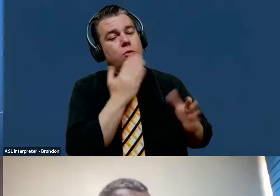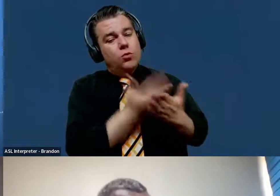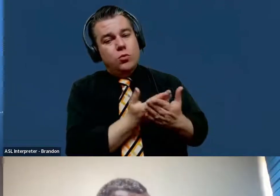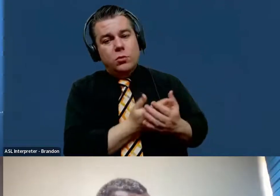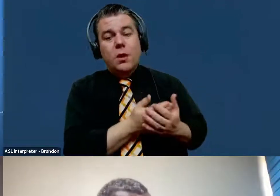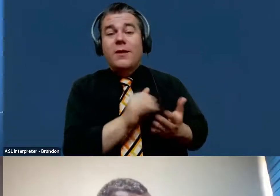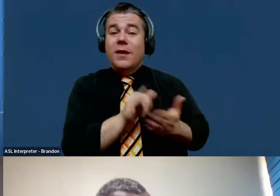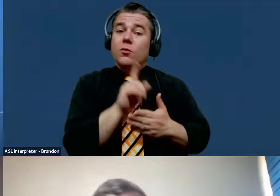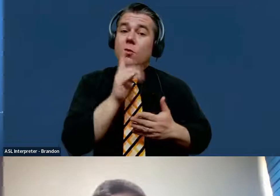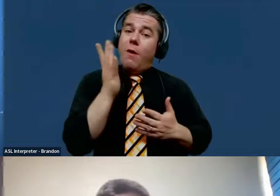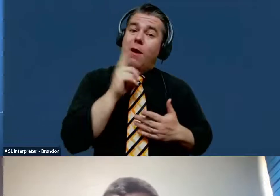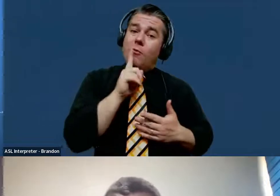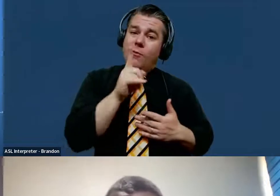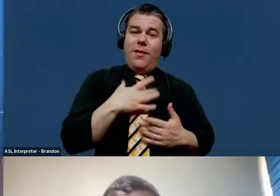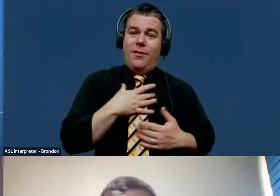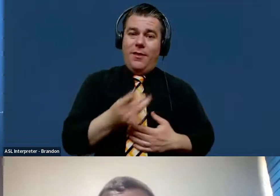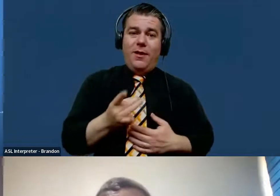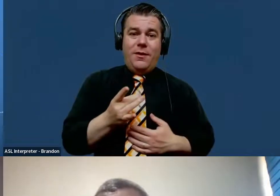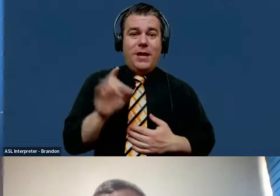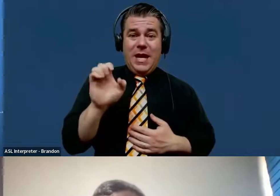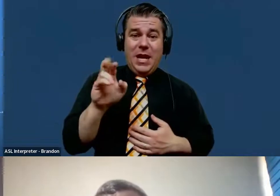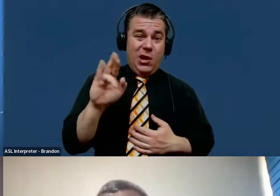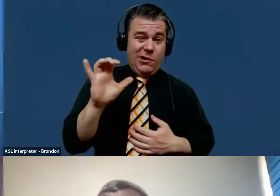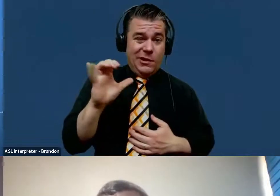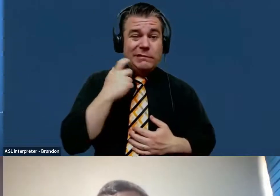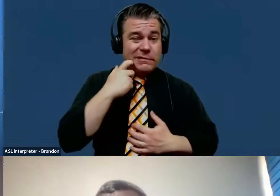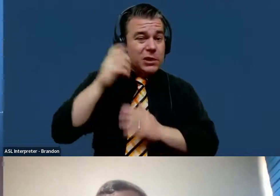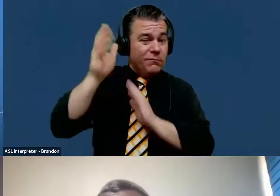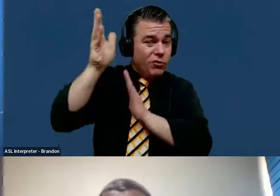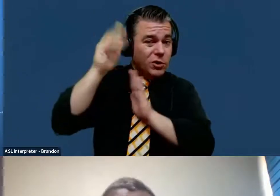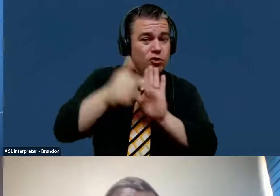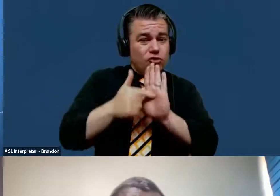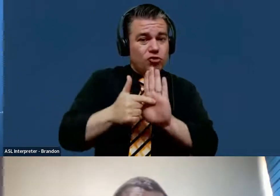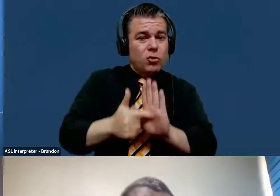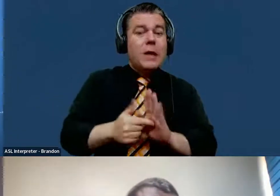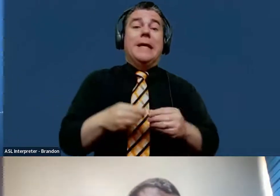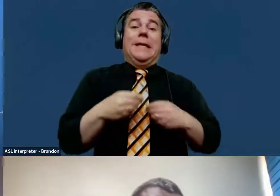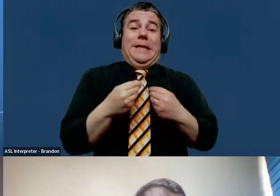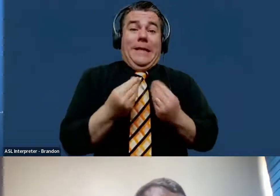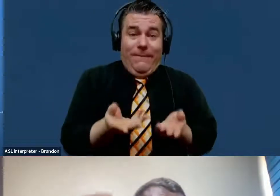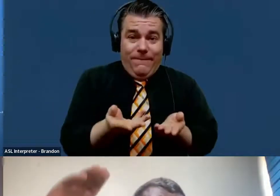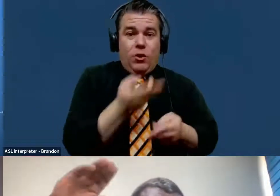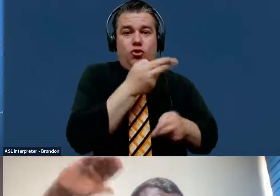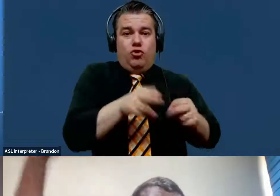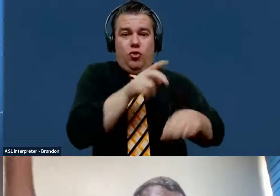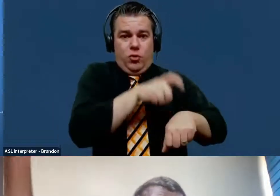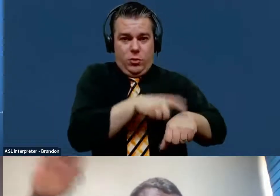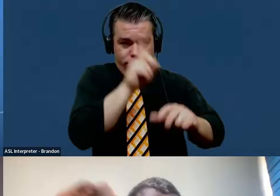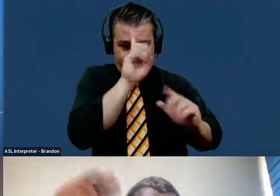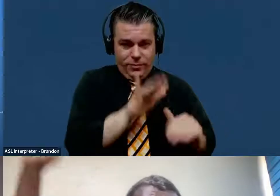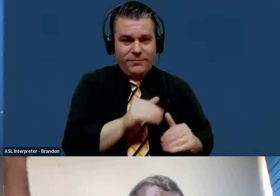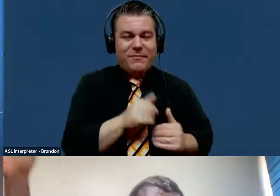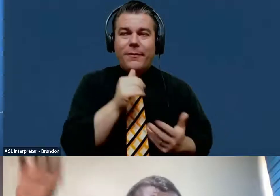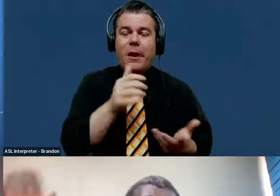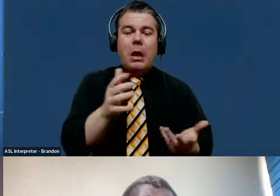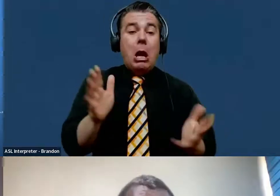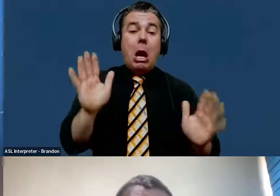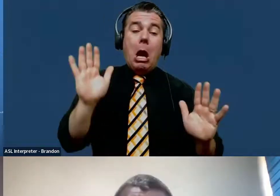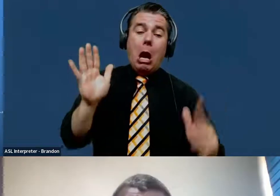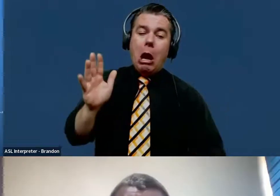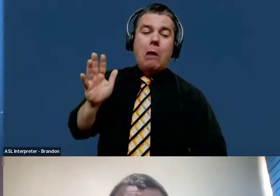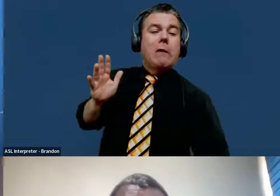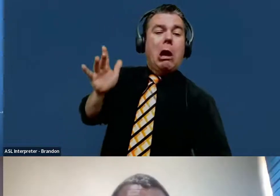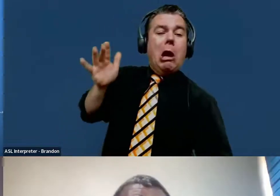particularly like the presentation of Eric, because he was giving you short-term prediction. He was not going to many